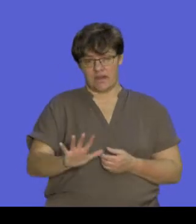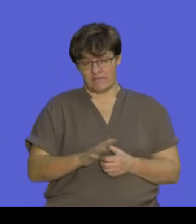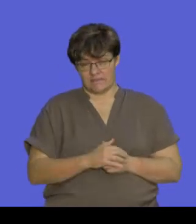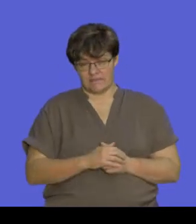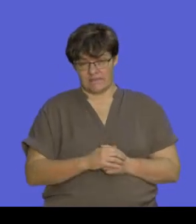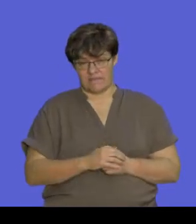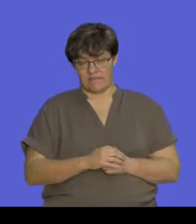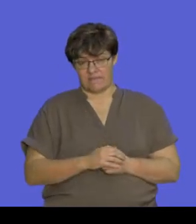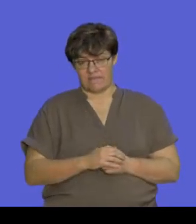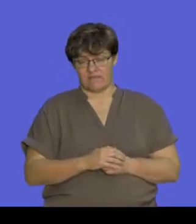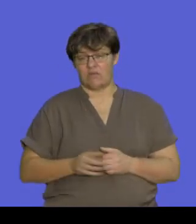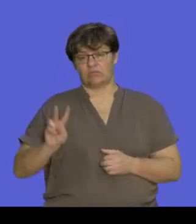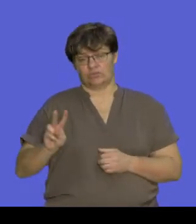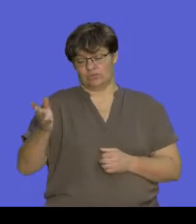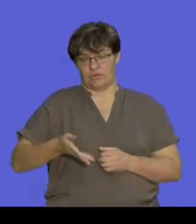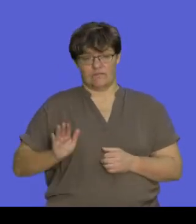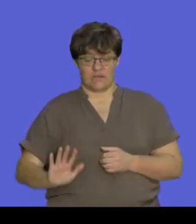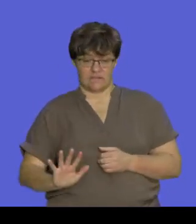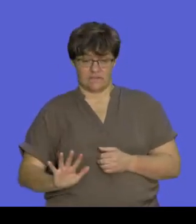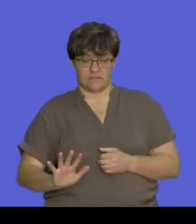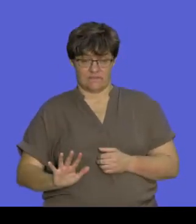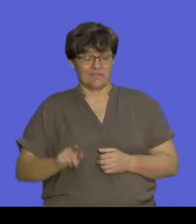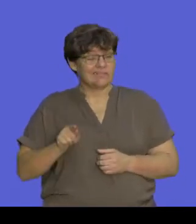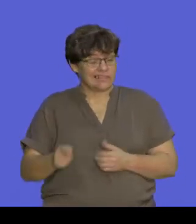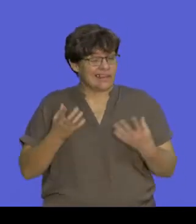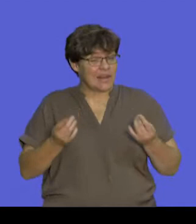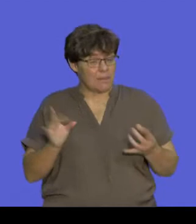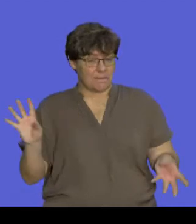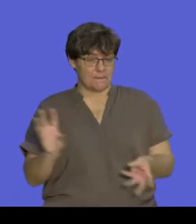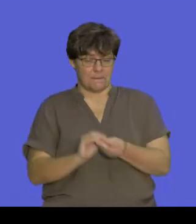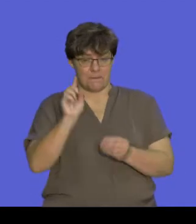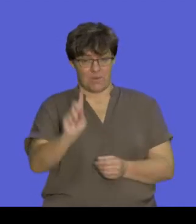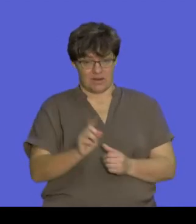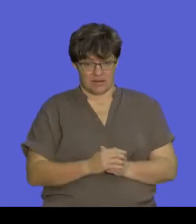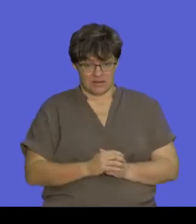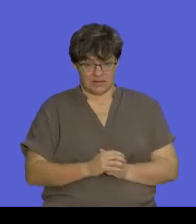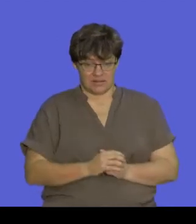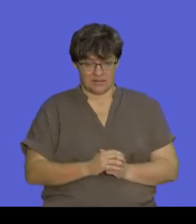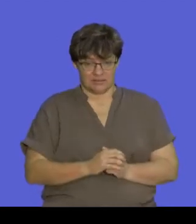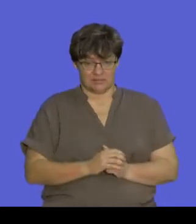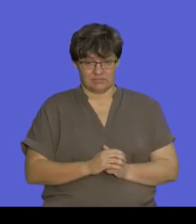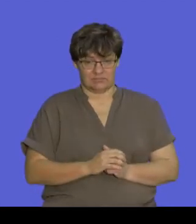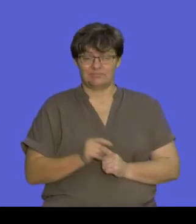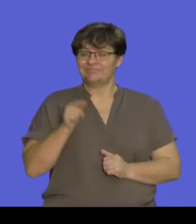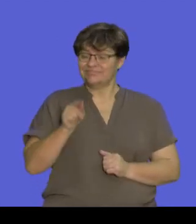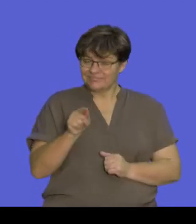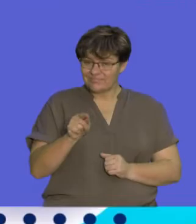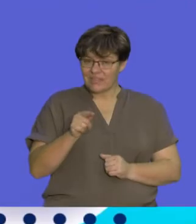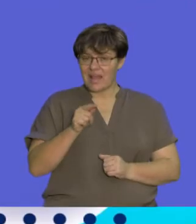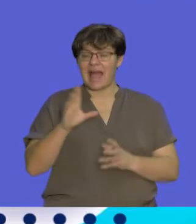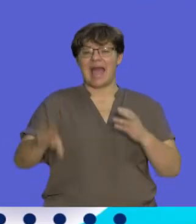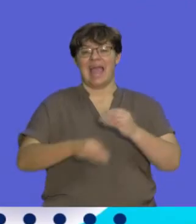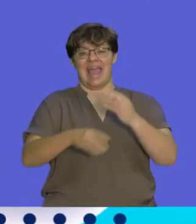and 2 out of 5. But those numbers will add up to 1. And so there becomes the addition rule,